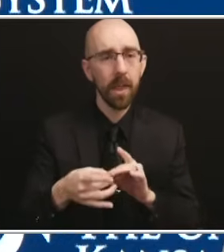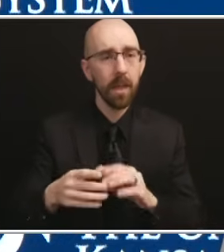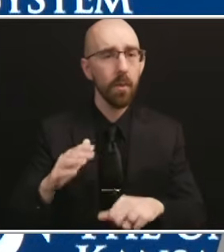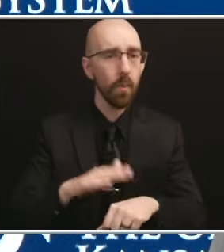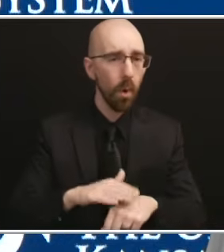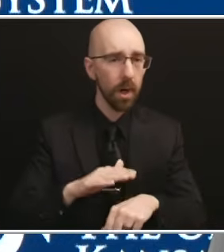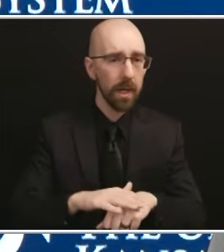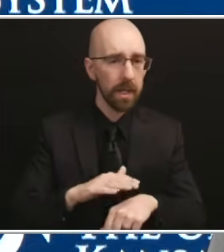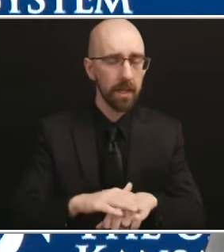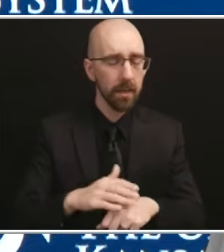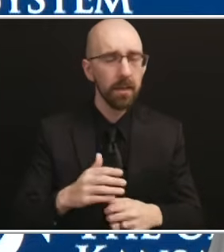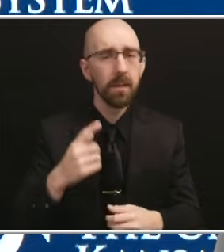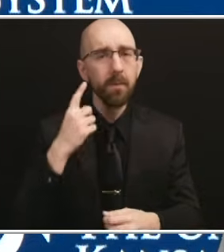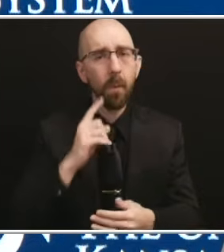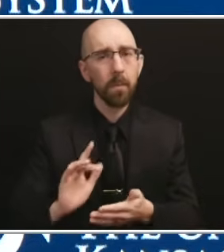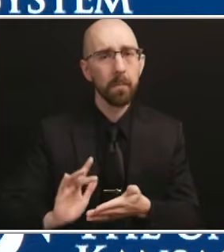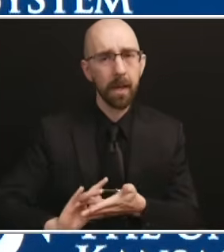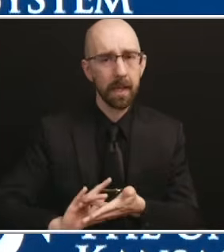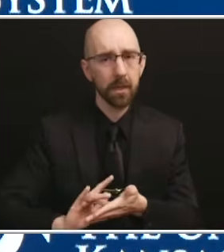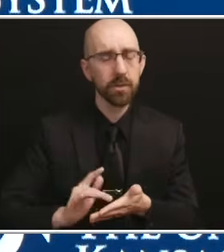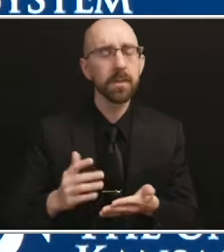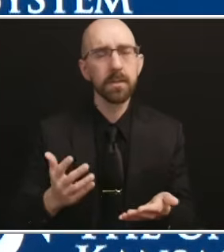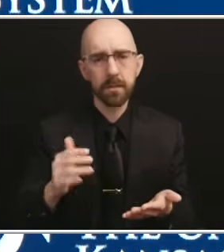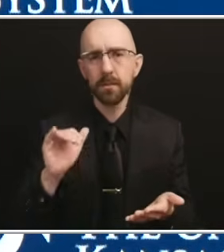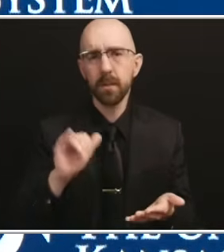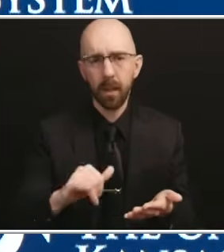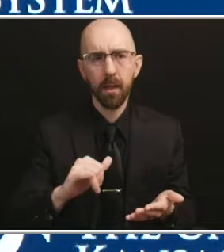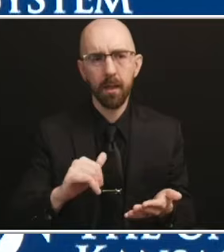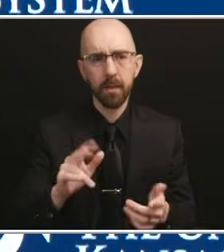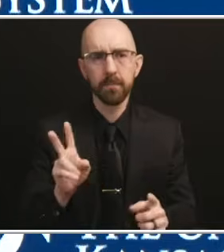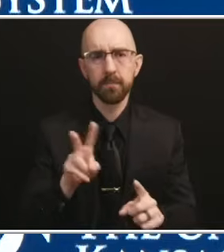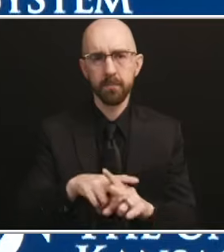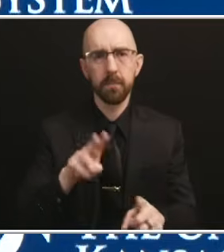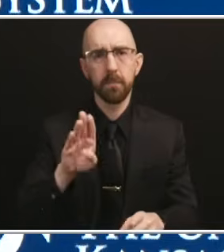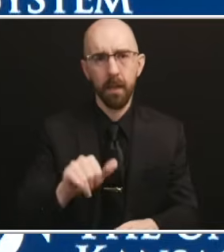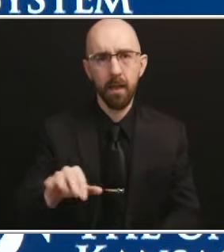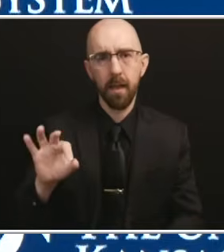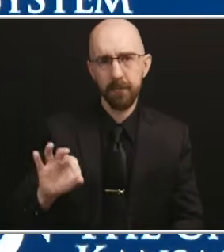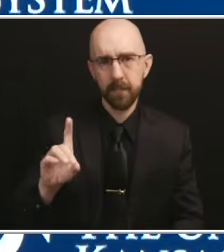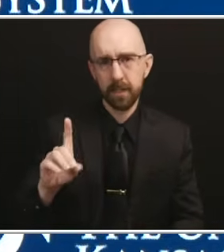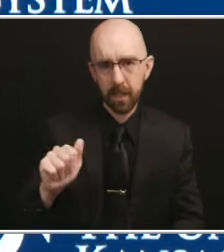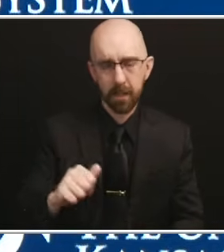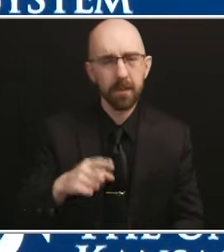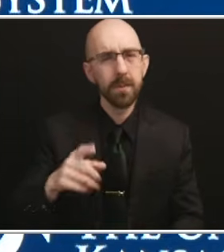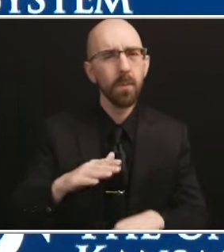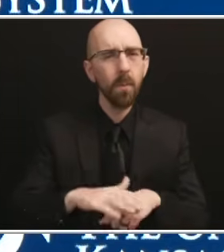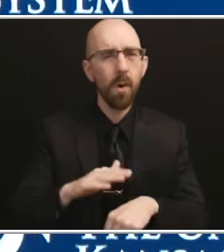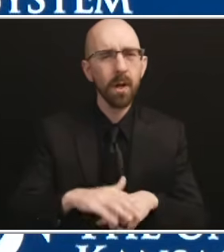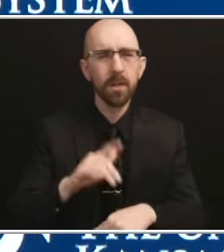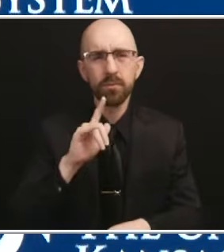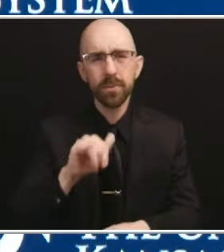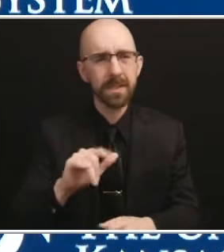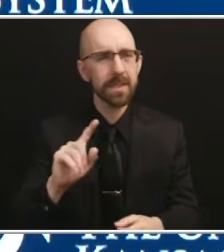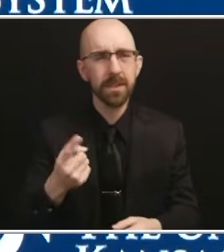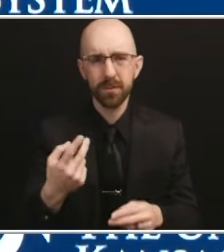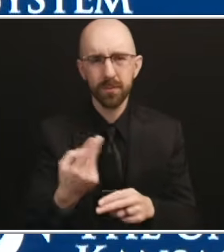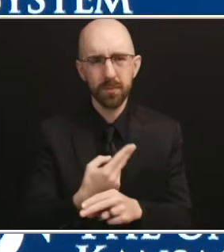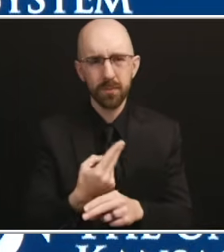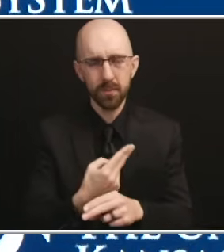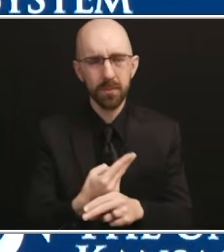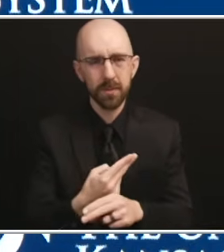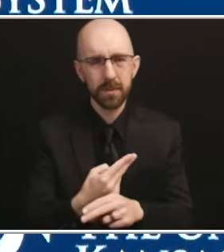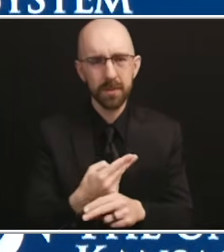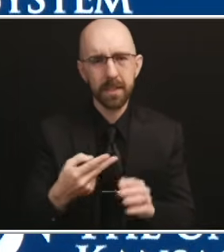warnings for medications that are assigned by the FDA. And these warnings are really just used and intended to bring